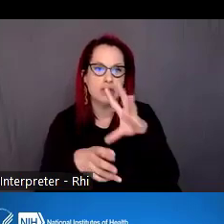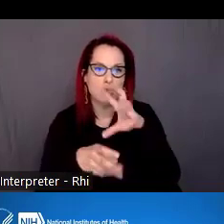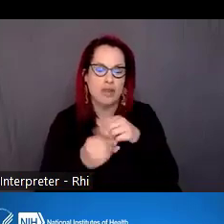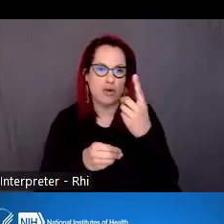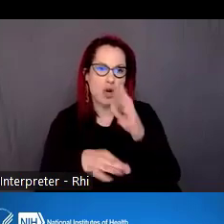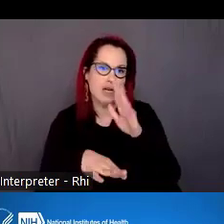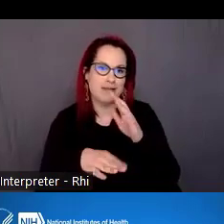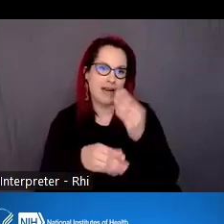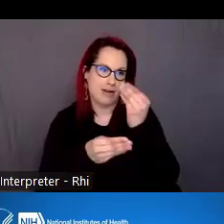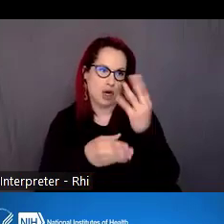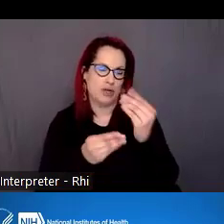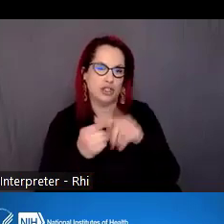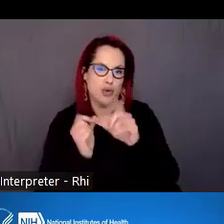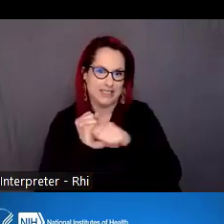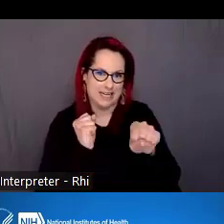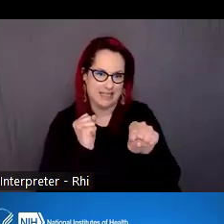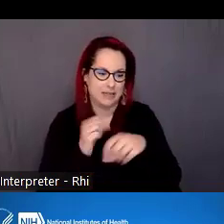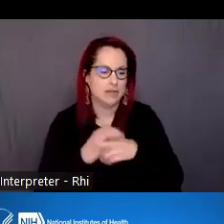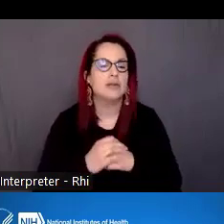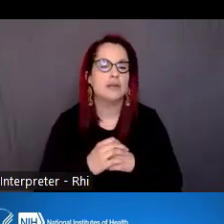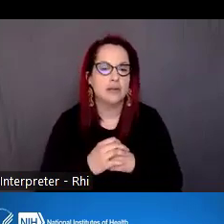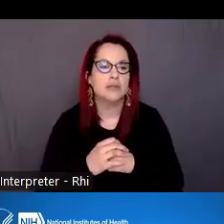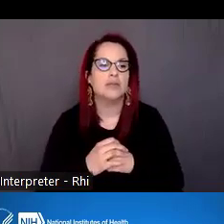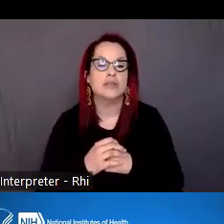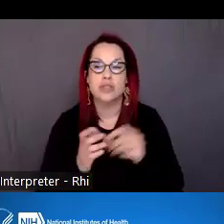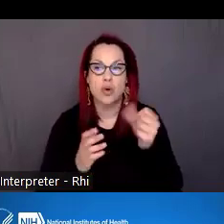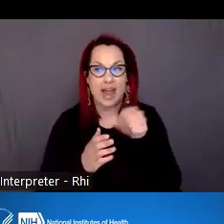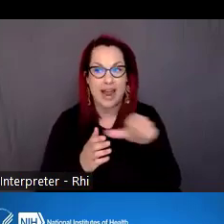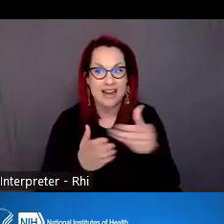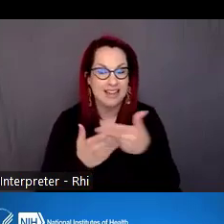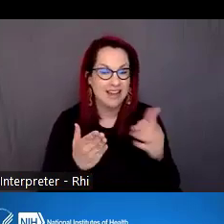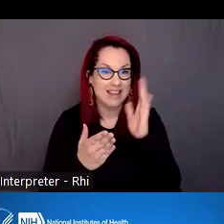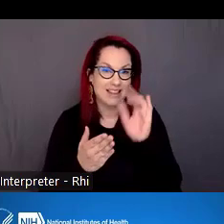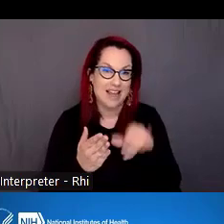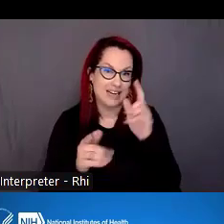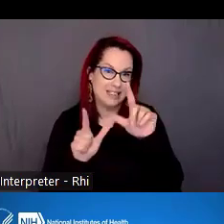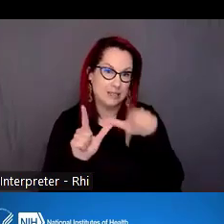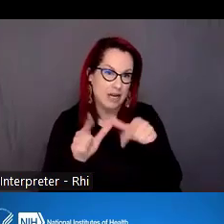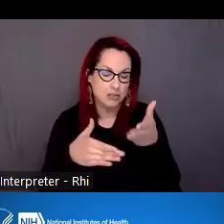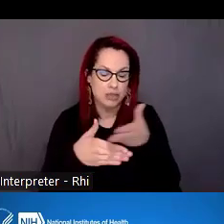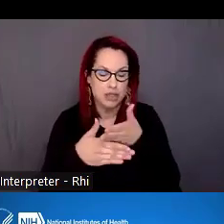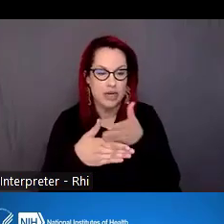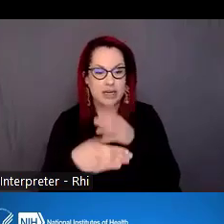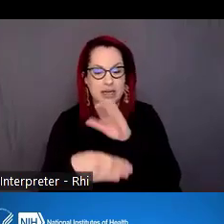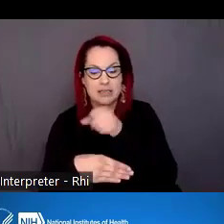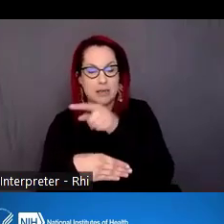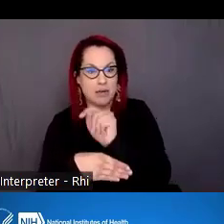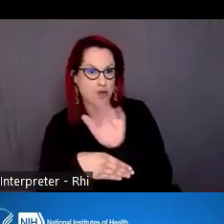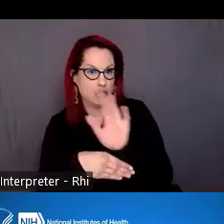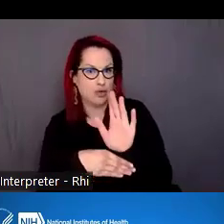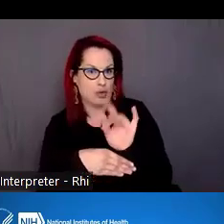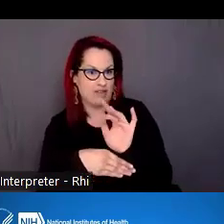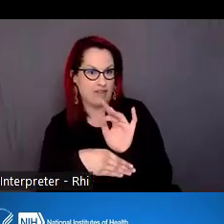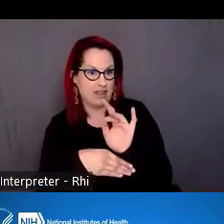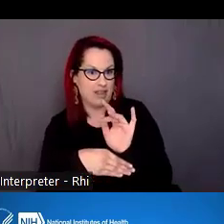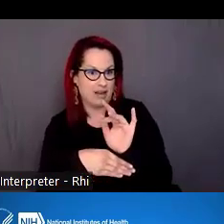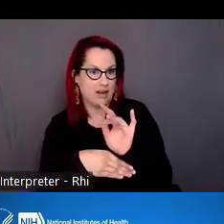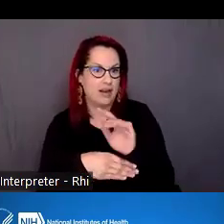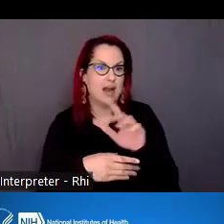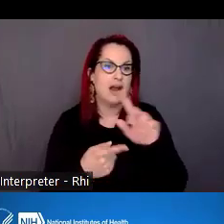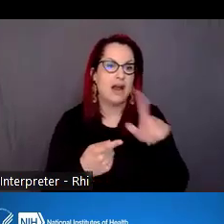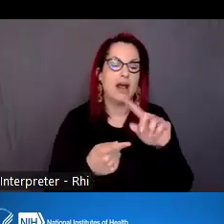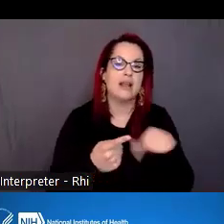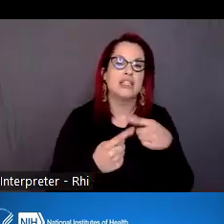extend. So anything then that will be expiring between September 25th and January